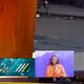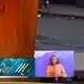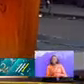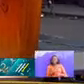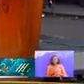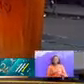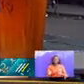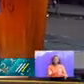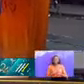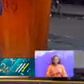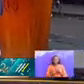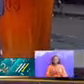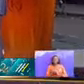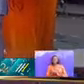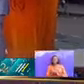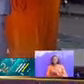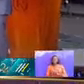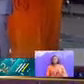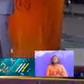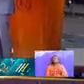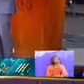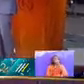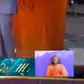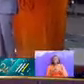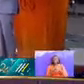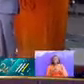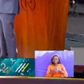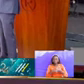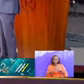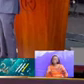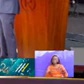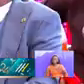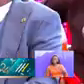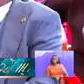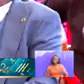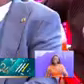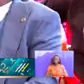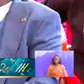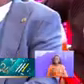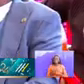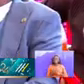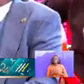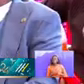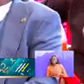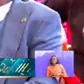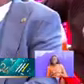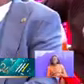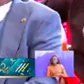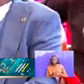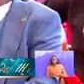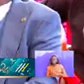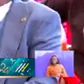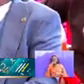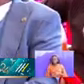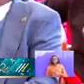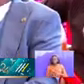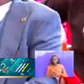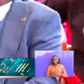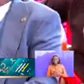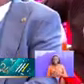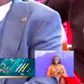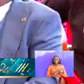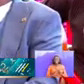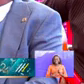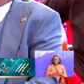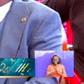of Revelations Revelations can puff your head up they inaka and then after Revelation the line